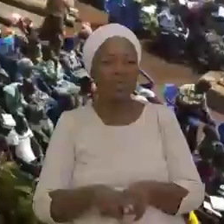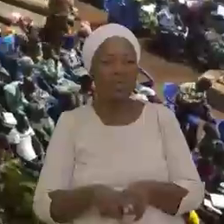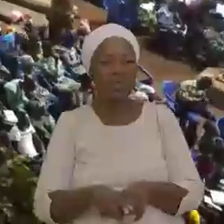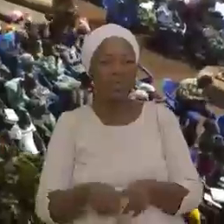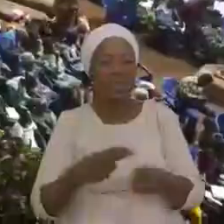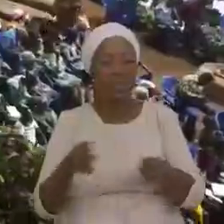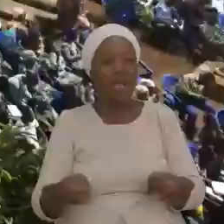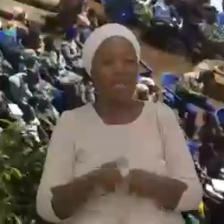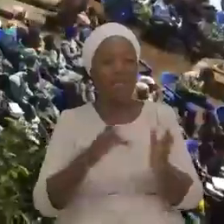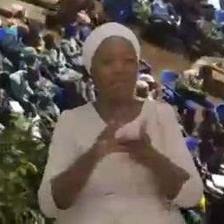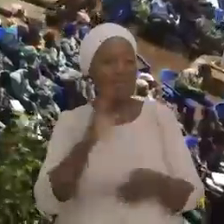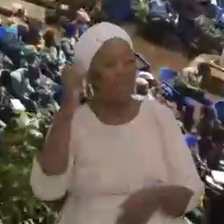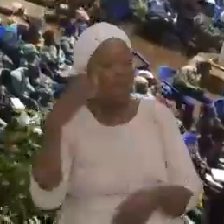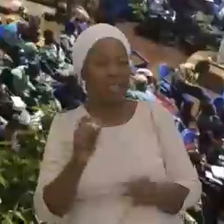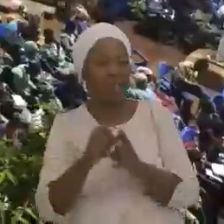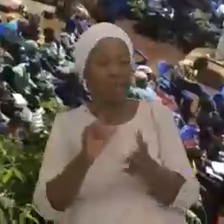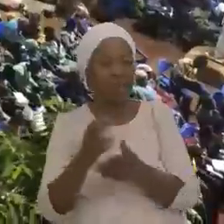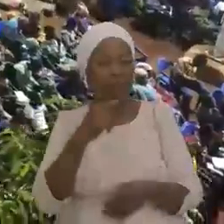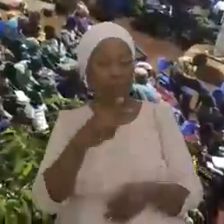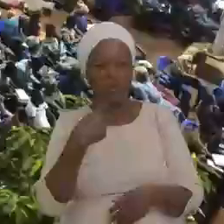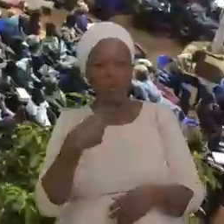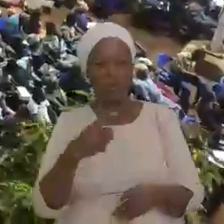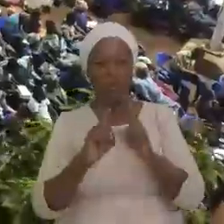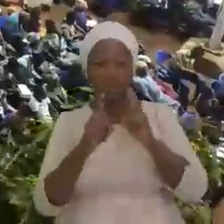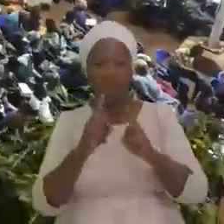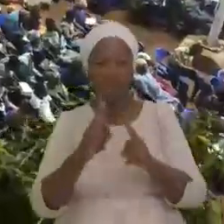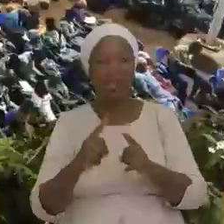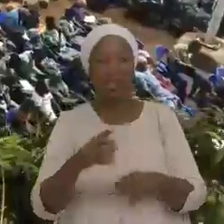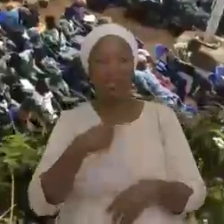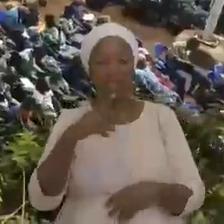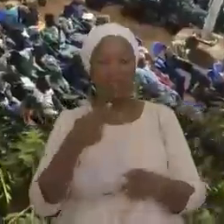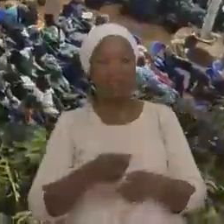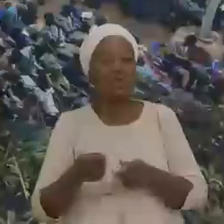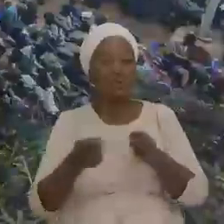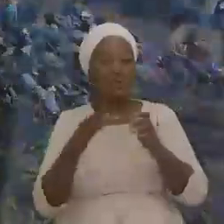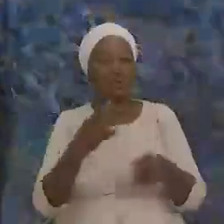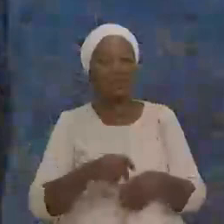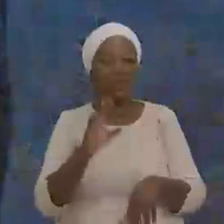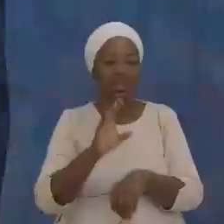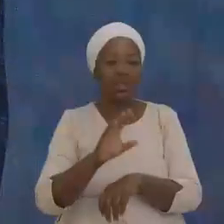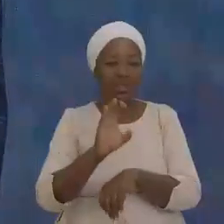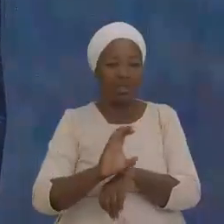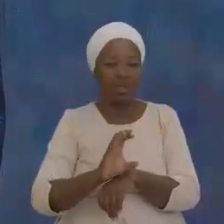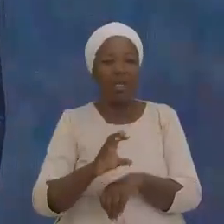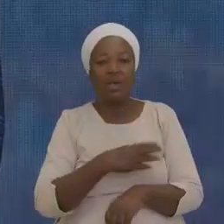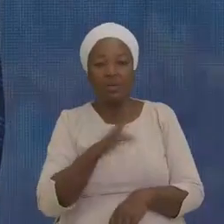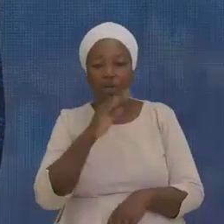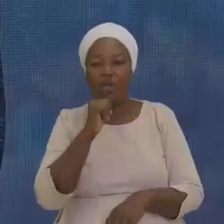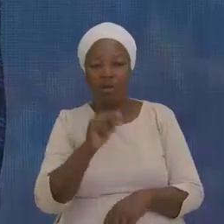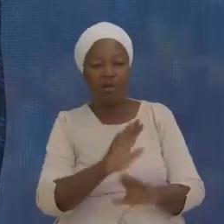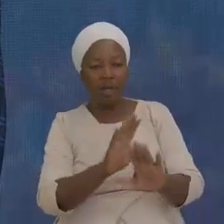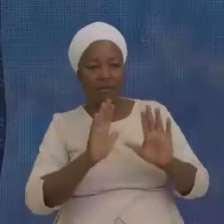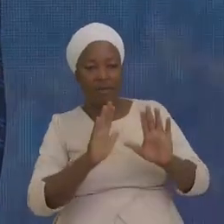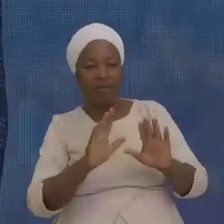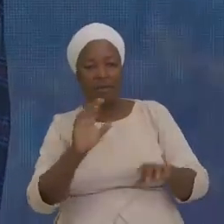word that was spoken, he said unto the ruler of the synagogue, be not afraid, only